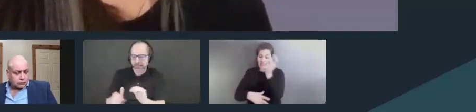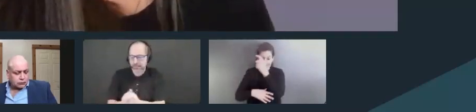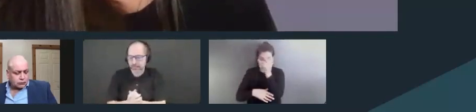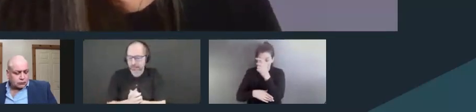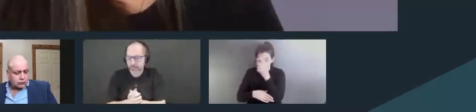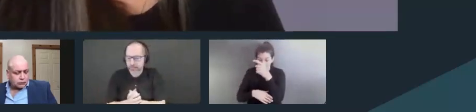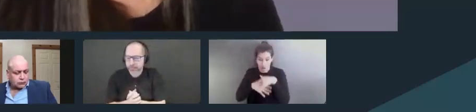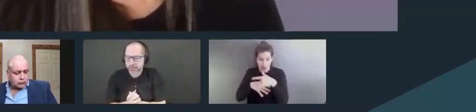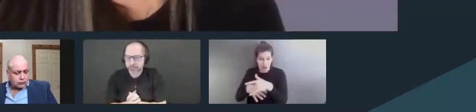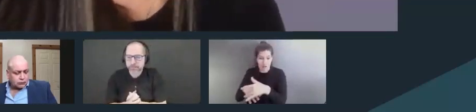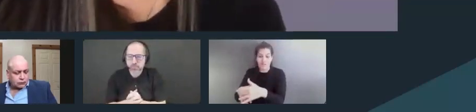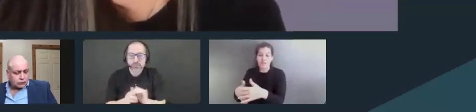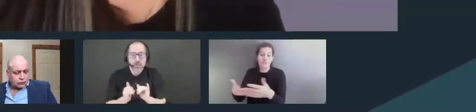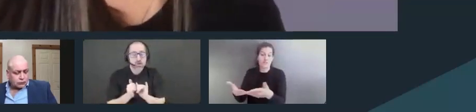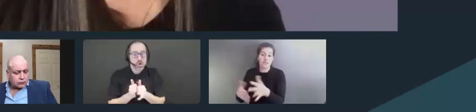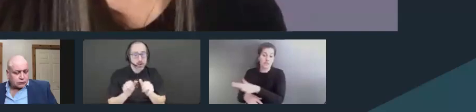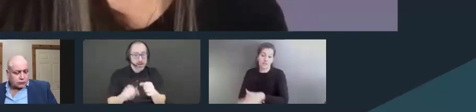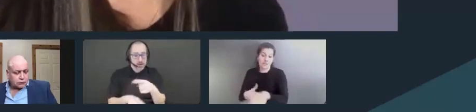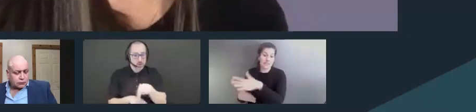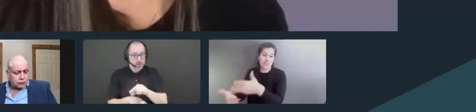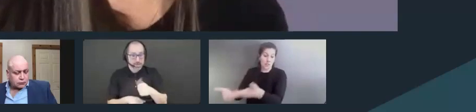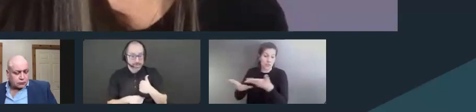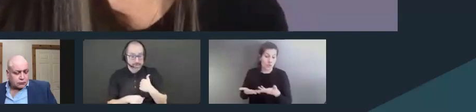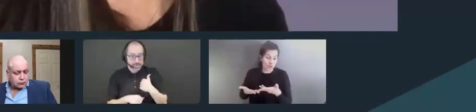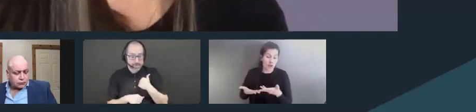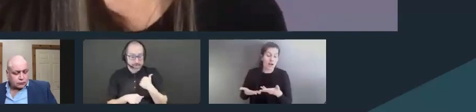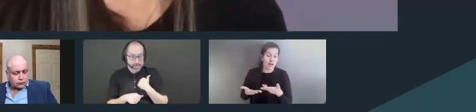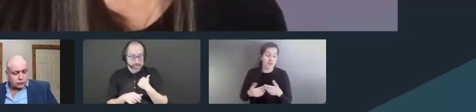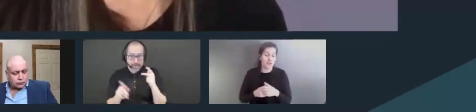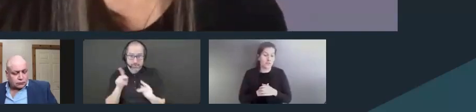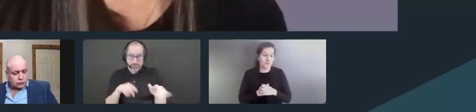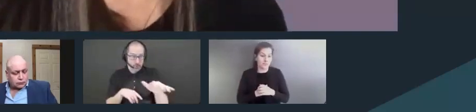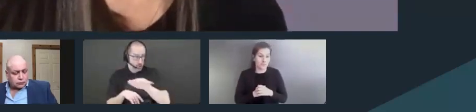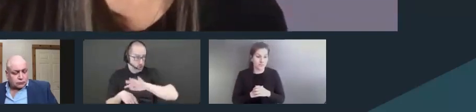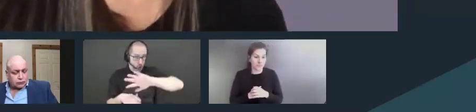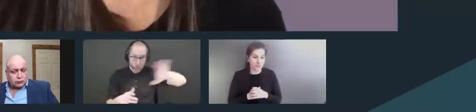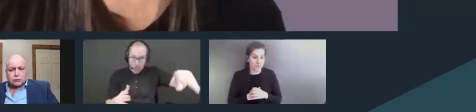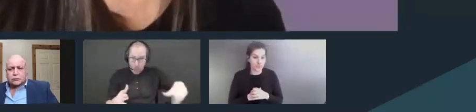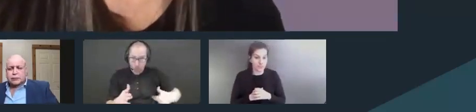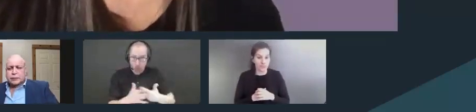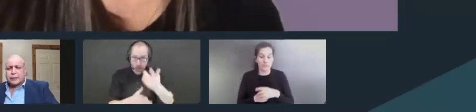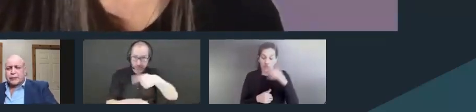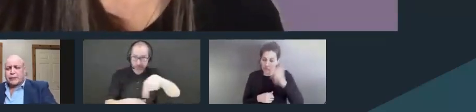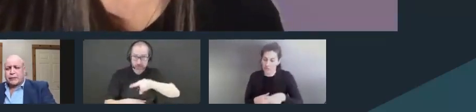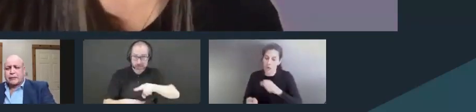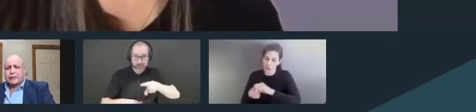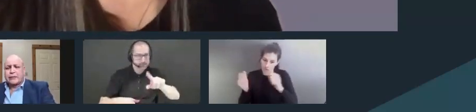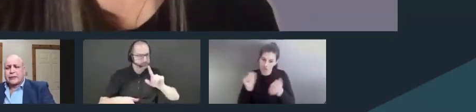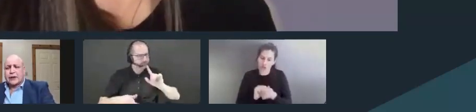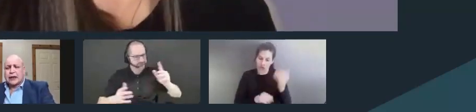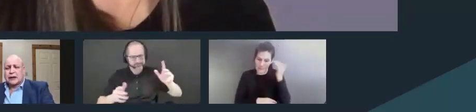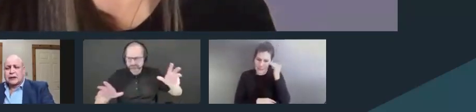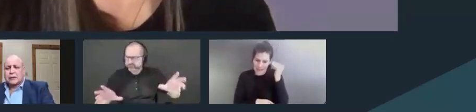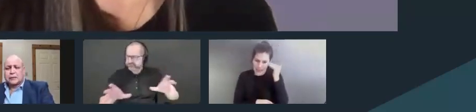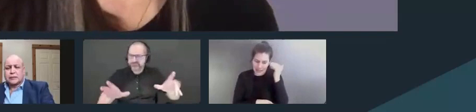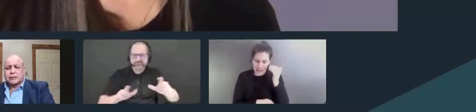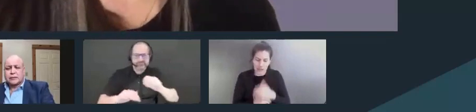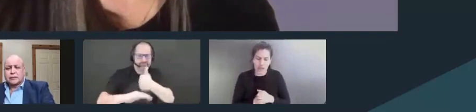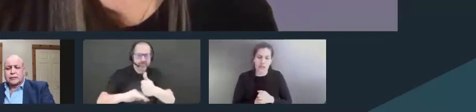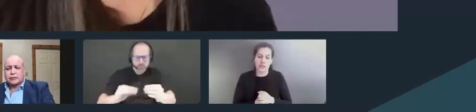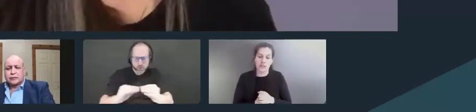So how can we as Canadians from all walks of life be part of creating a more just linguistic